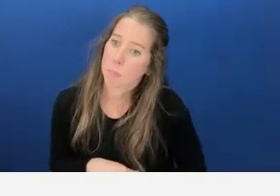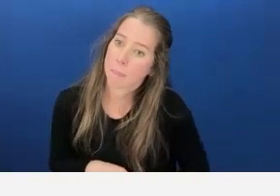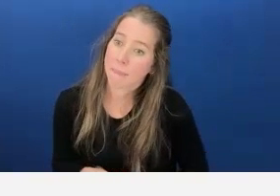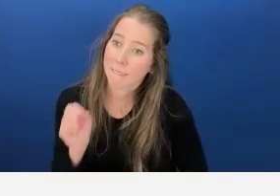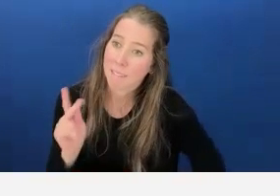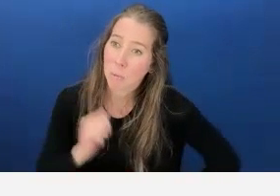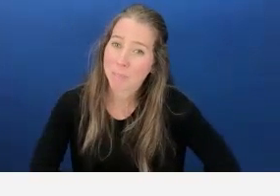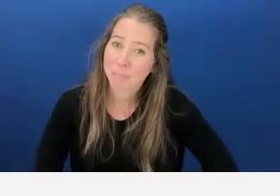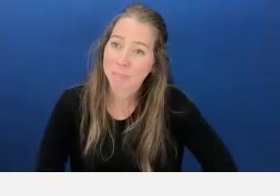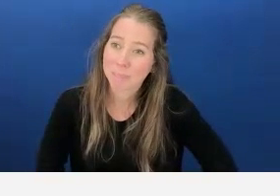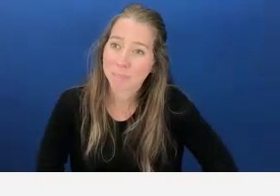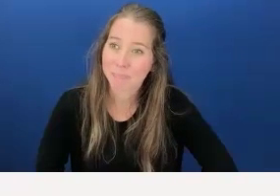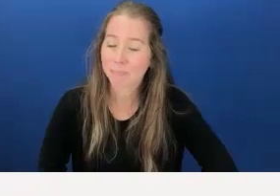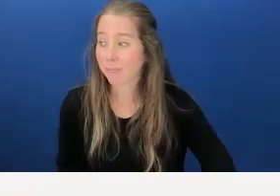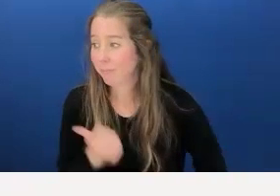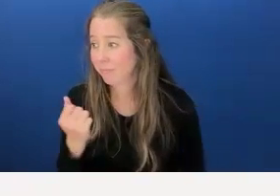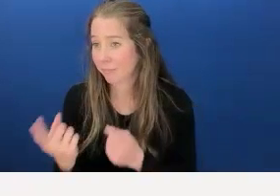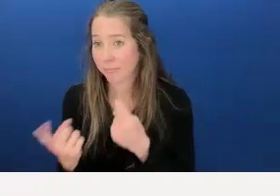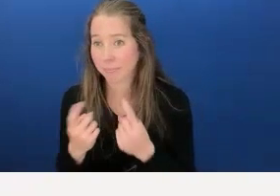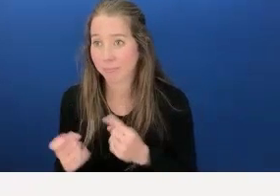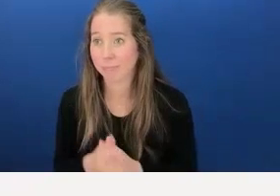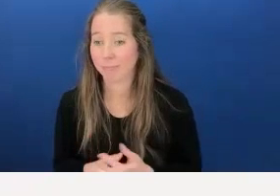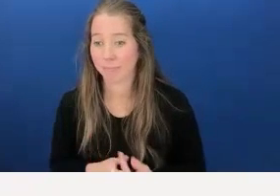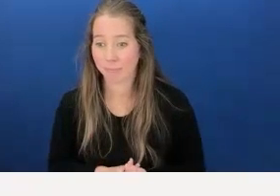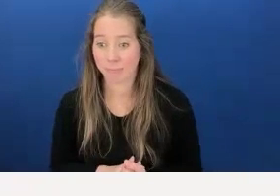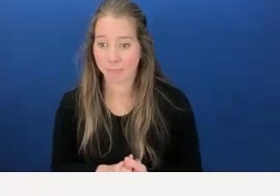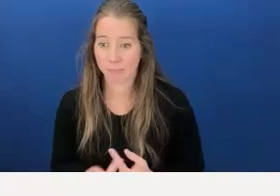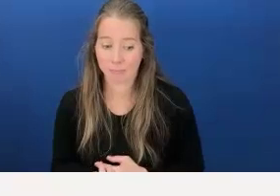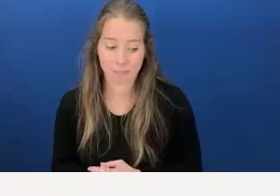Okay. Any other questions or?